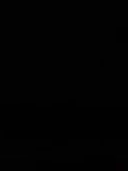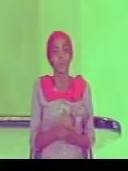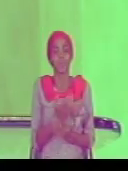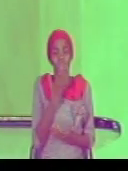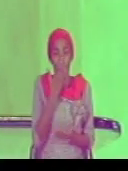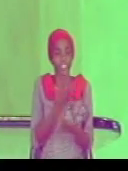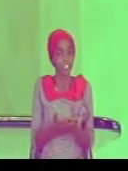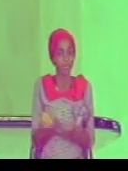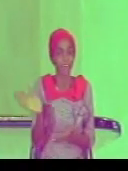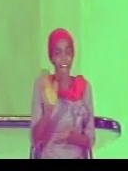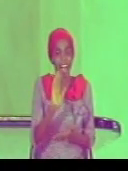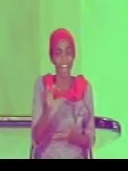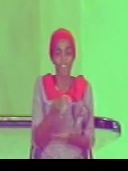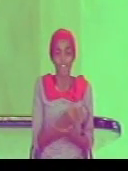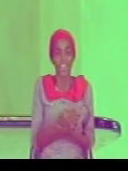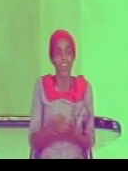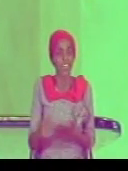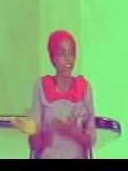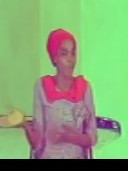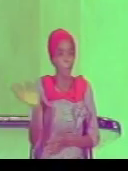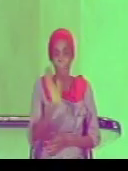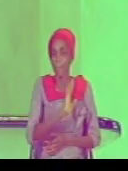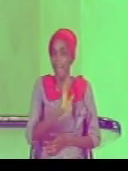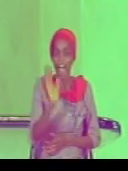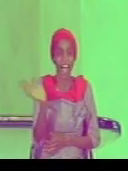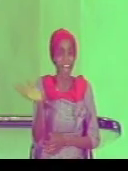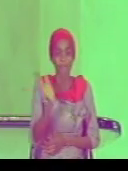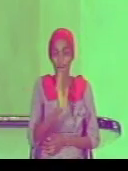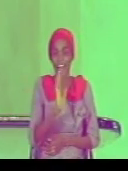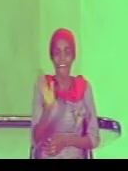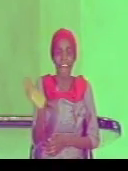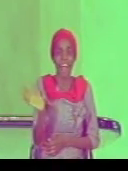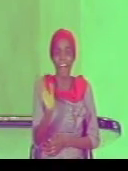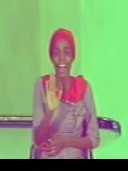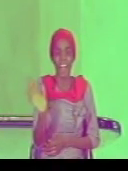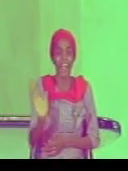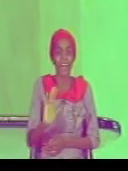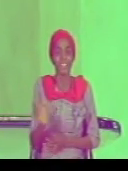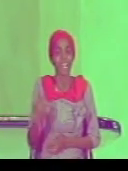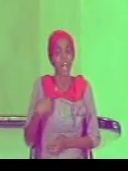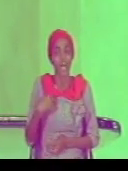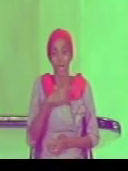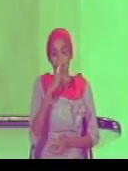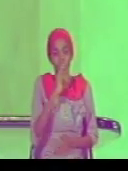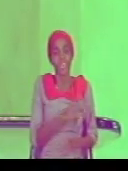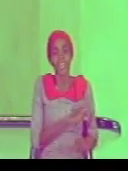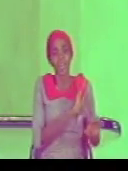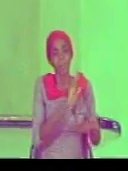Goodbye, failure. Bye-bye. Bye-bye.